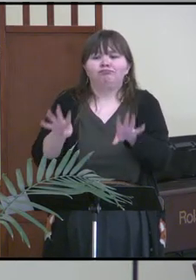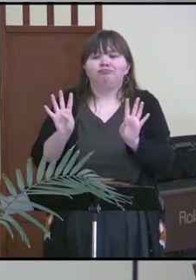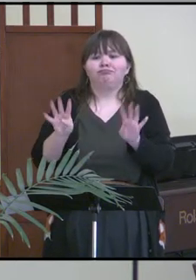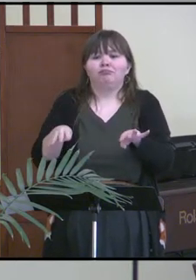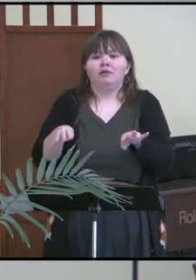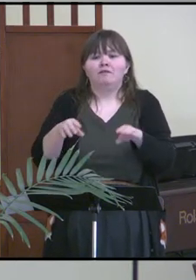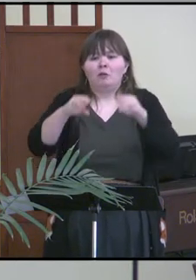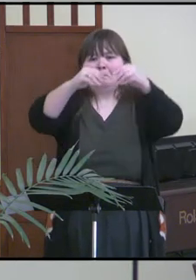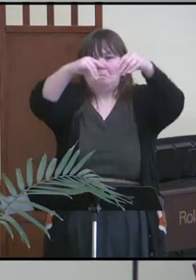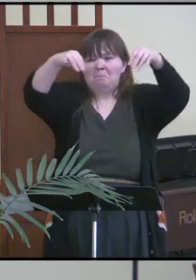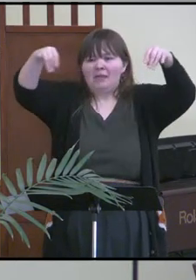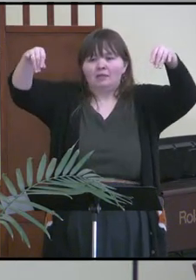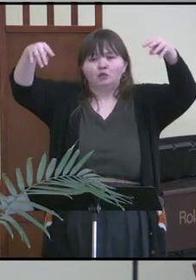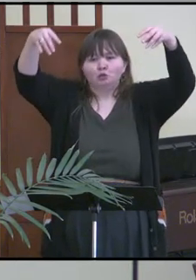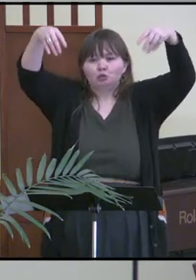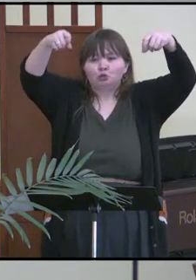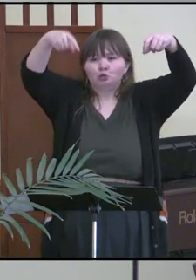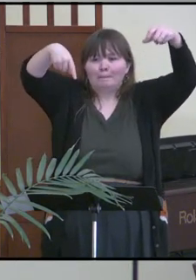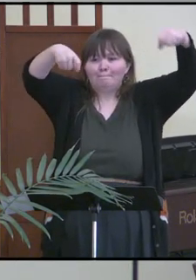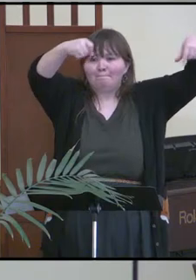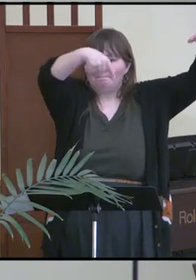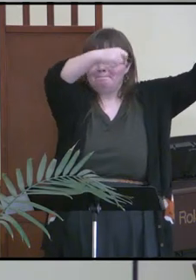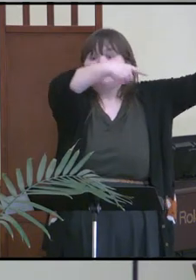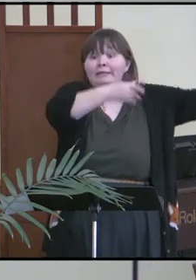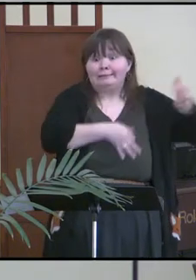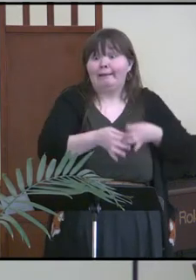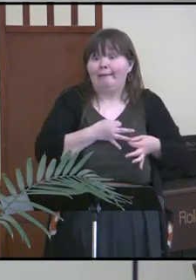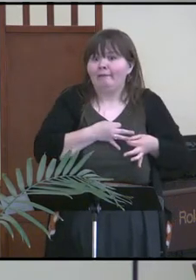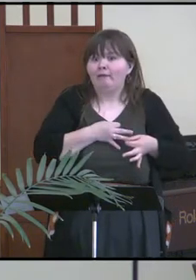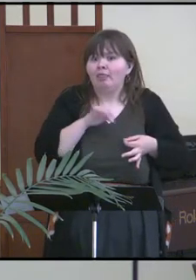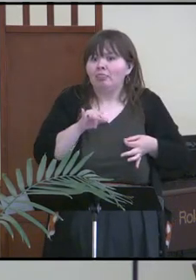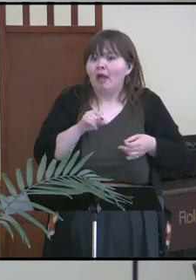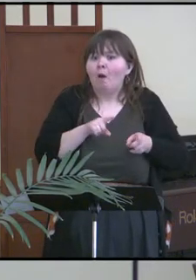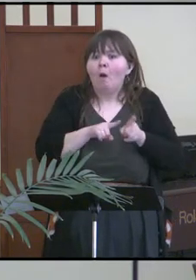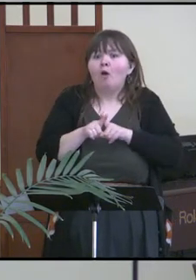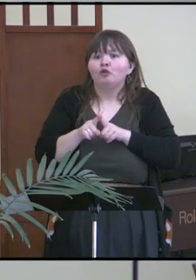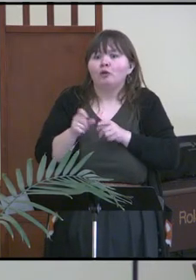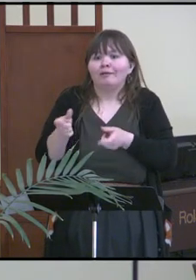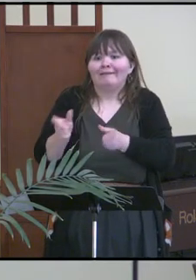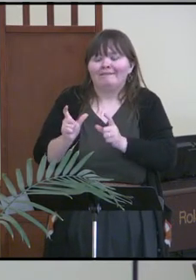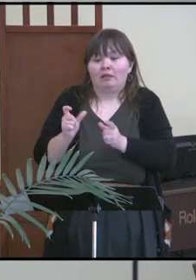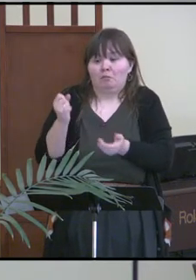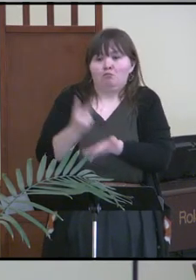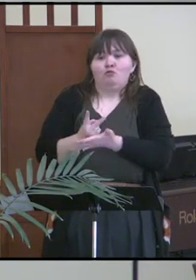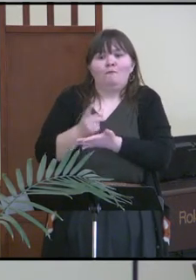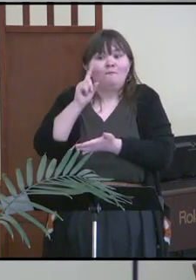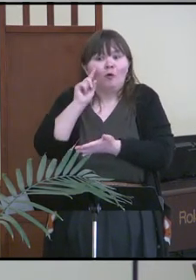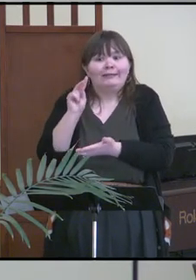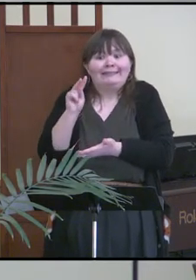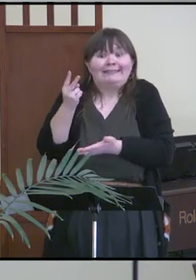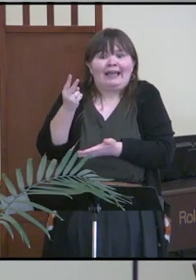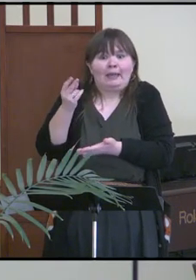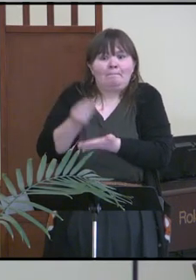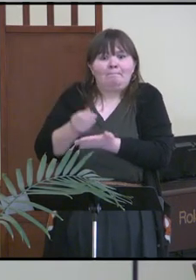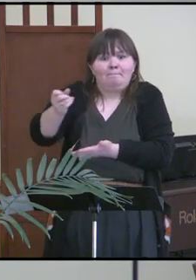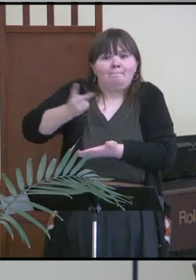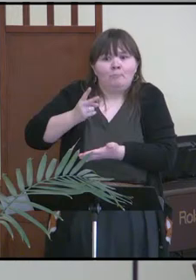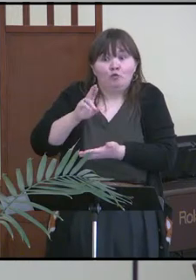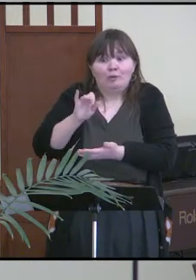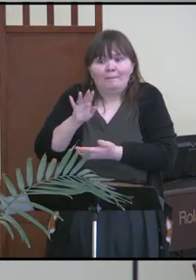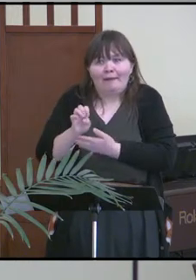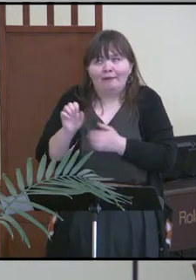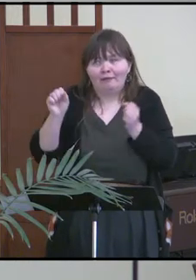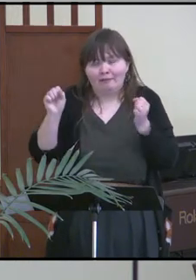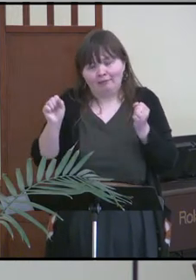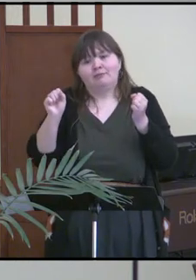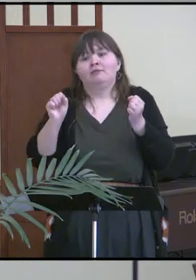mist system to a drip system, also makes us eligible for a second rebate from the city. So